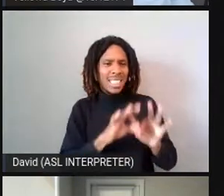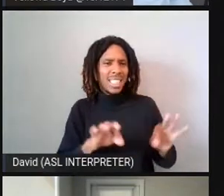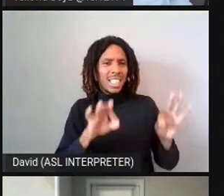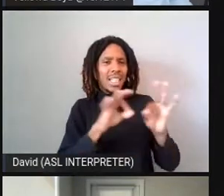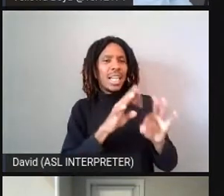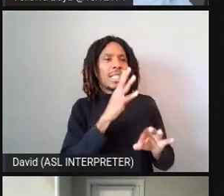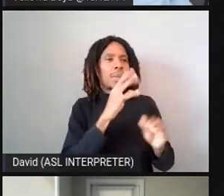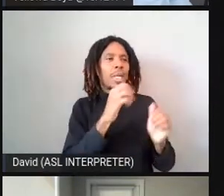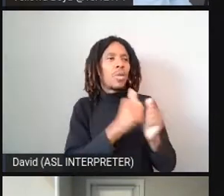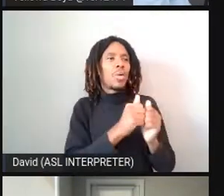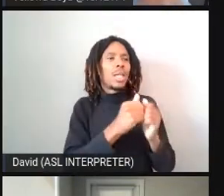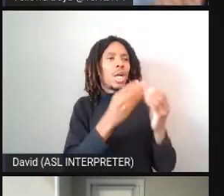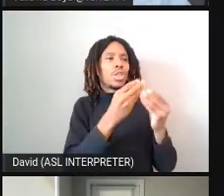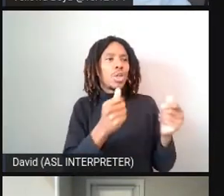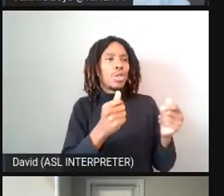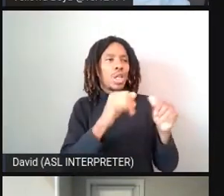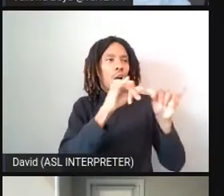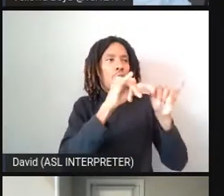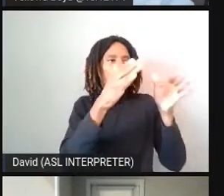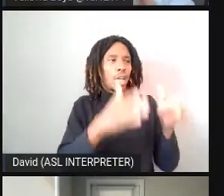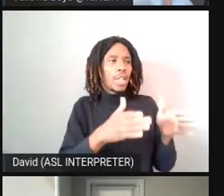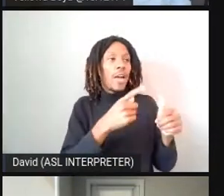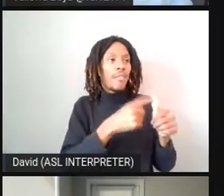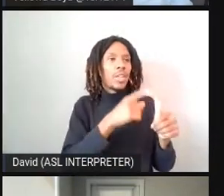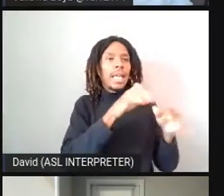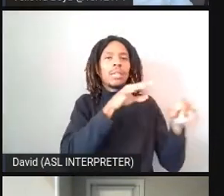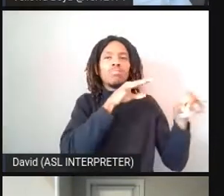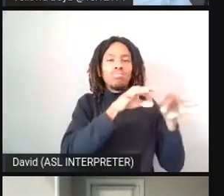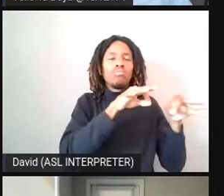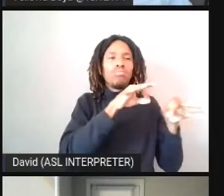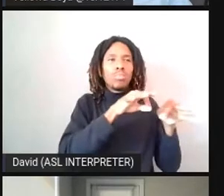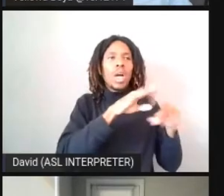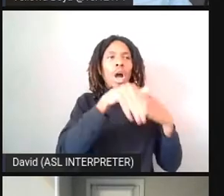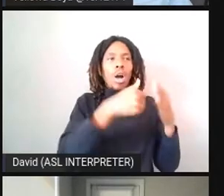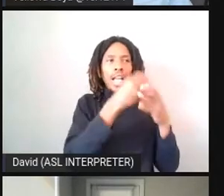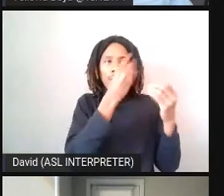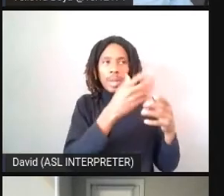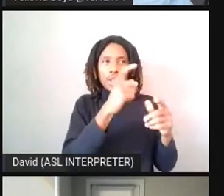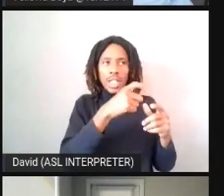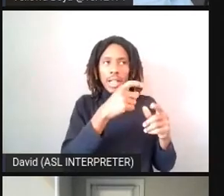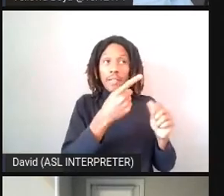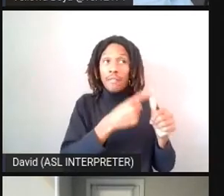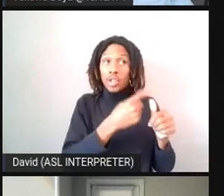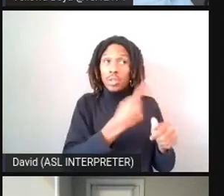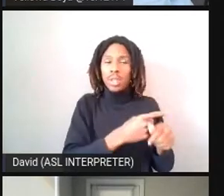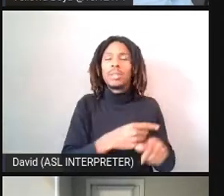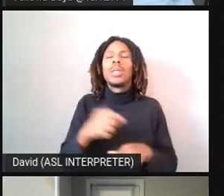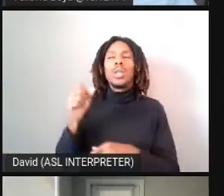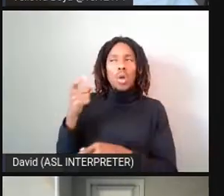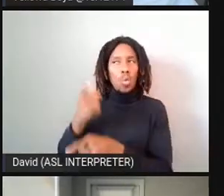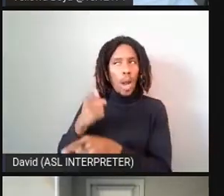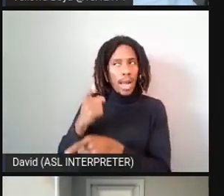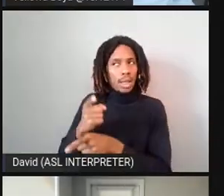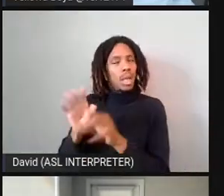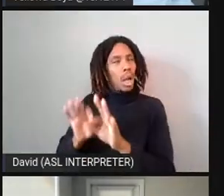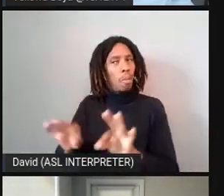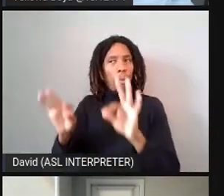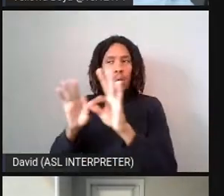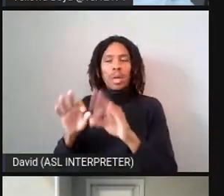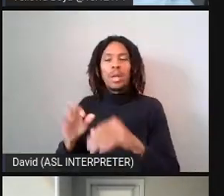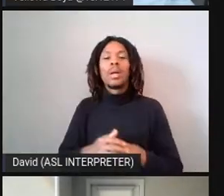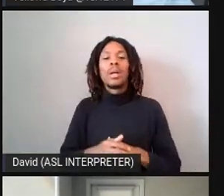speak to your solution architects first, because they can guide you as to all the information that you need to get together, right? Exactly. So like I'm